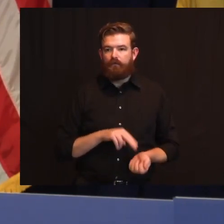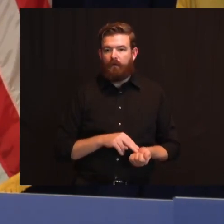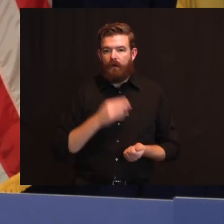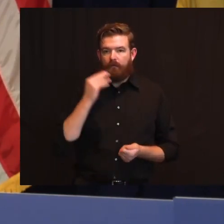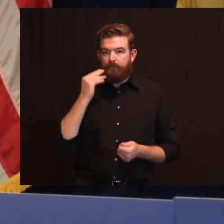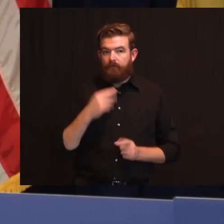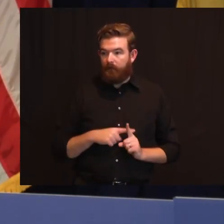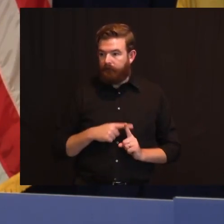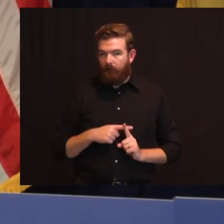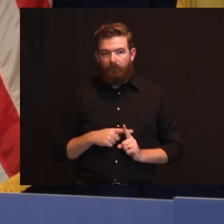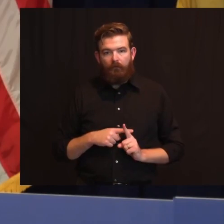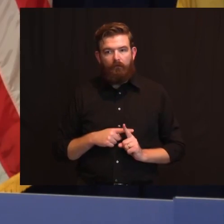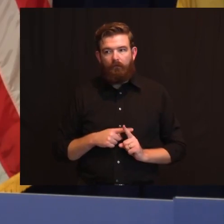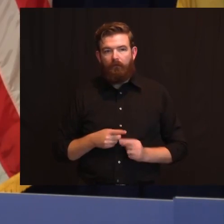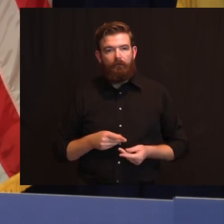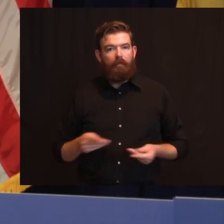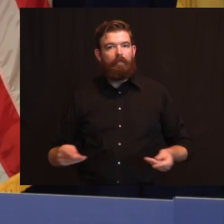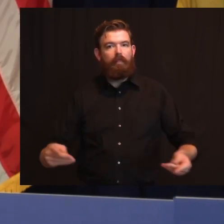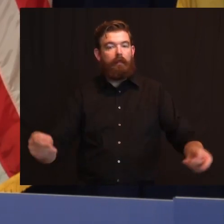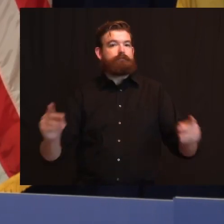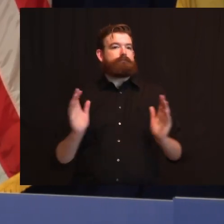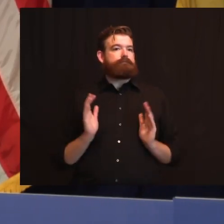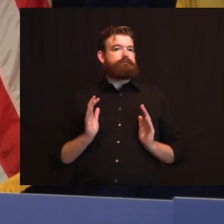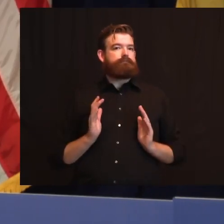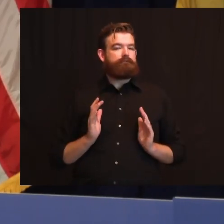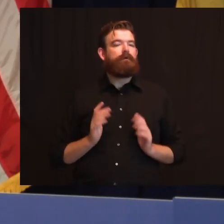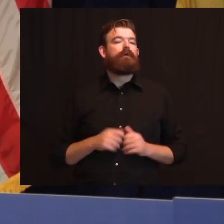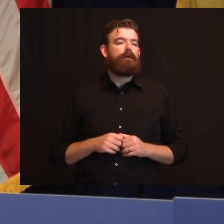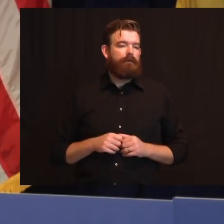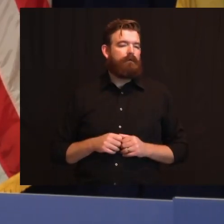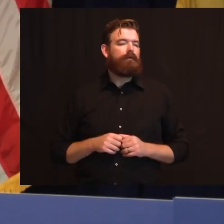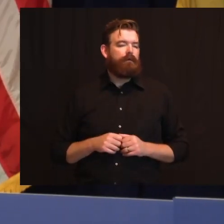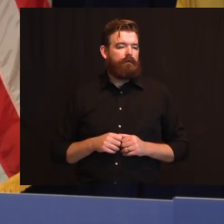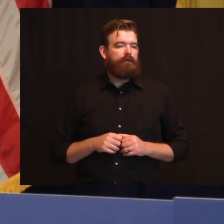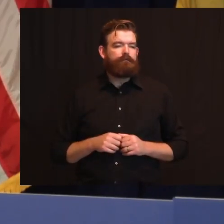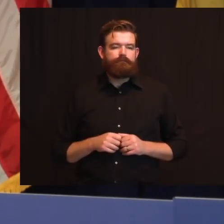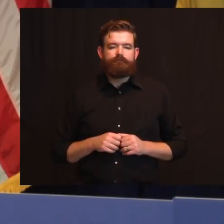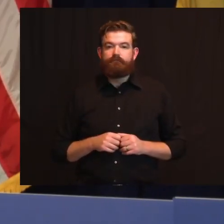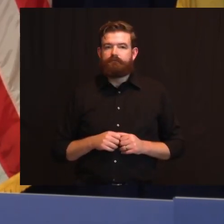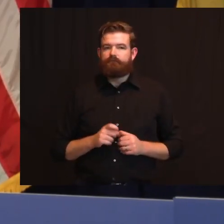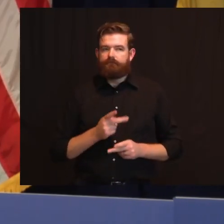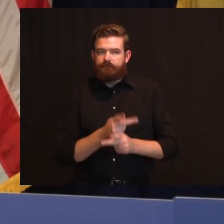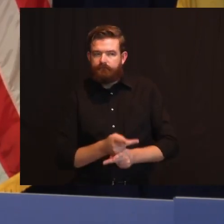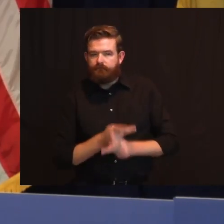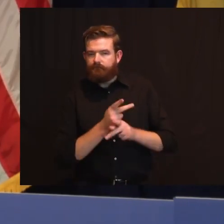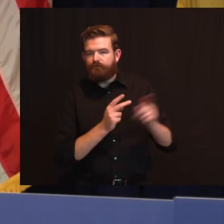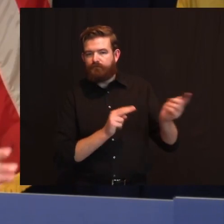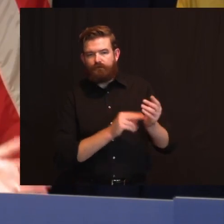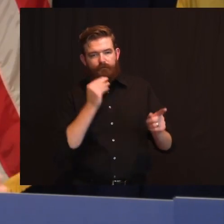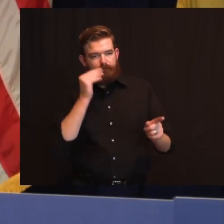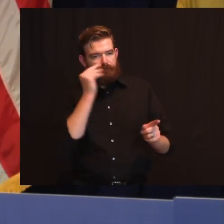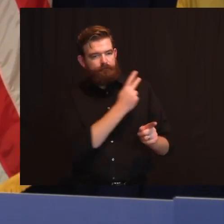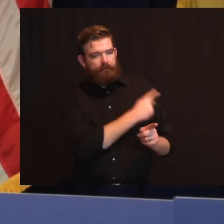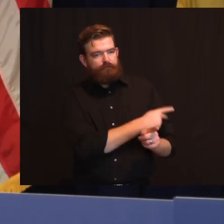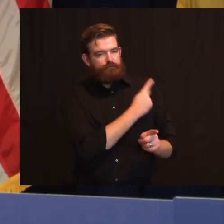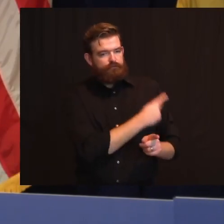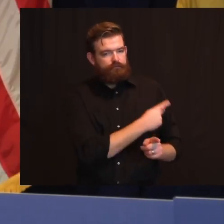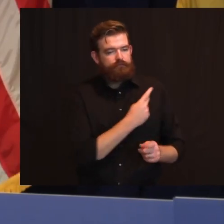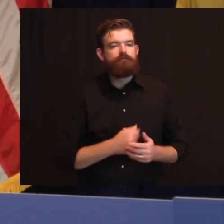around them, because we're very cautious with sick people who might be infectious. So we think reasonably so we err on the side of